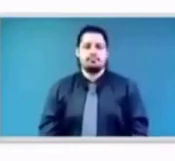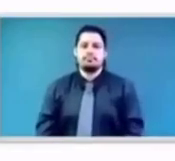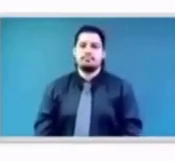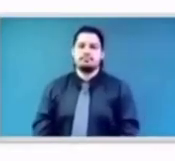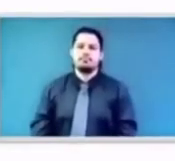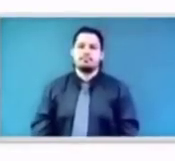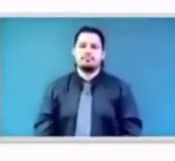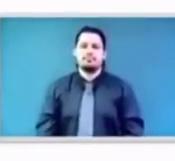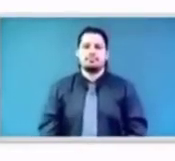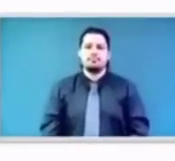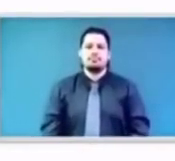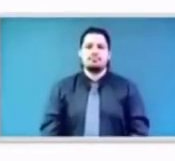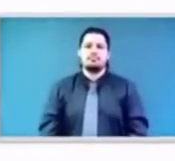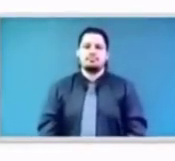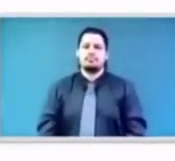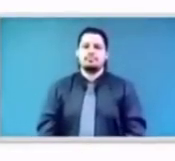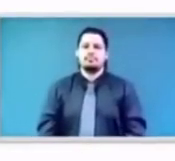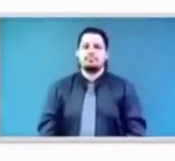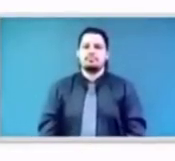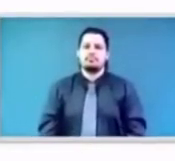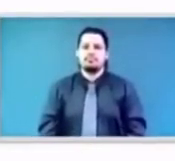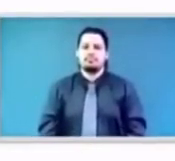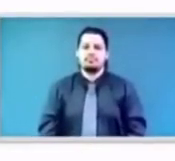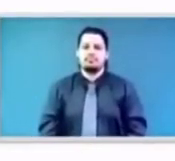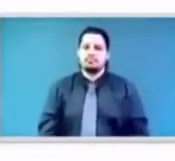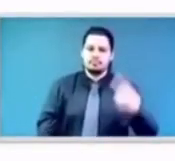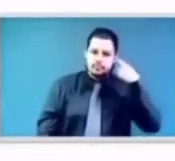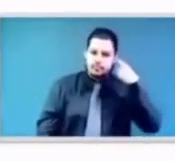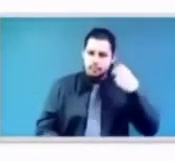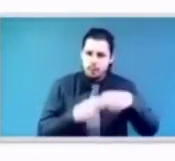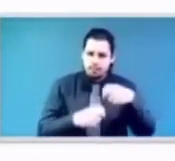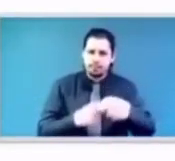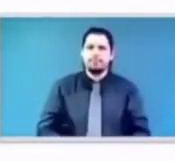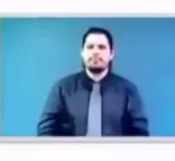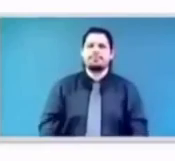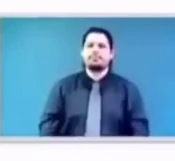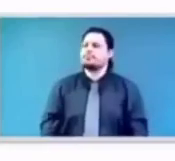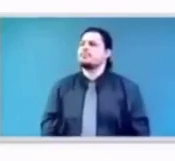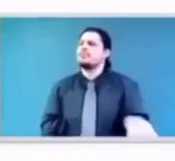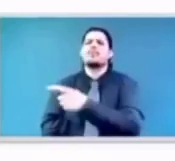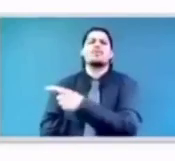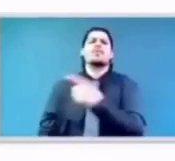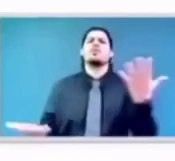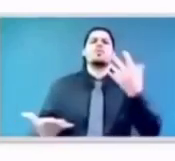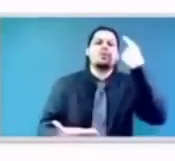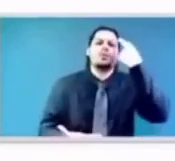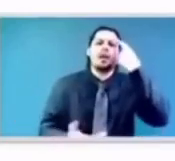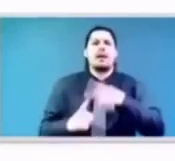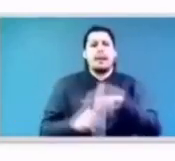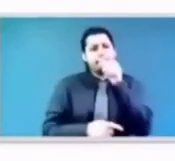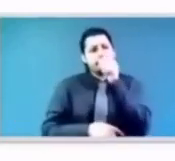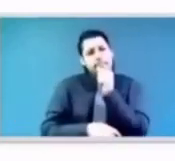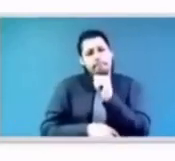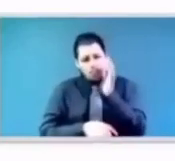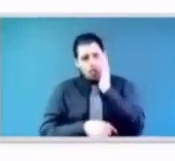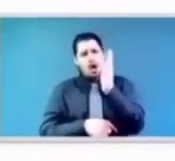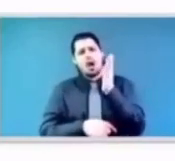us to be patient anymore. The wait is over. We need to see an equal world now, not in another